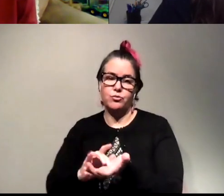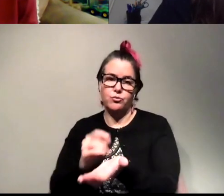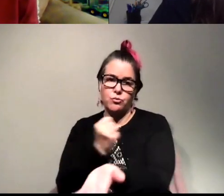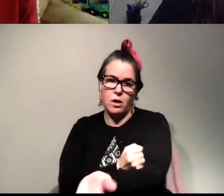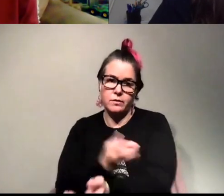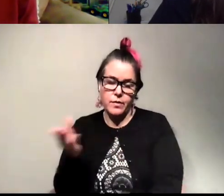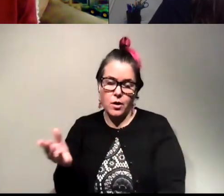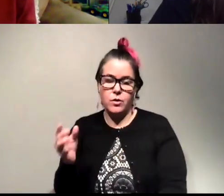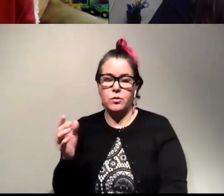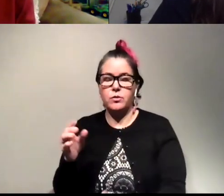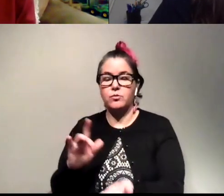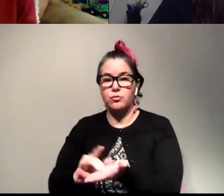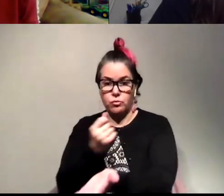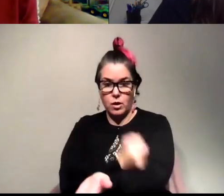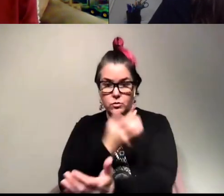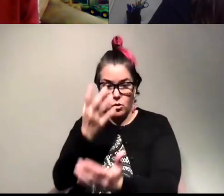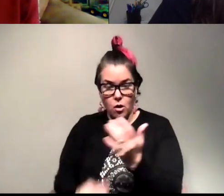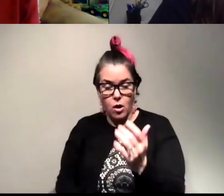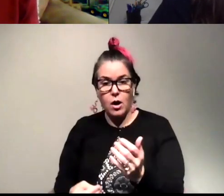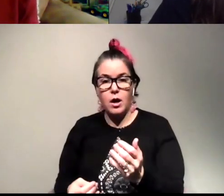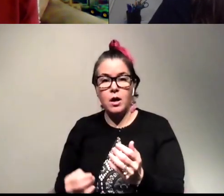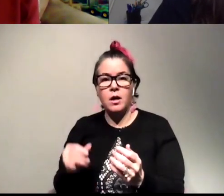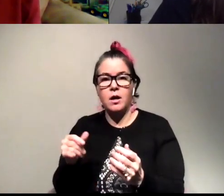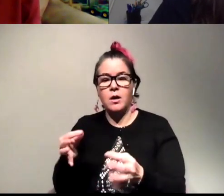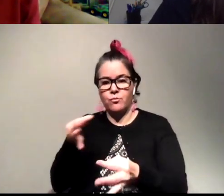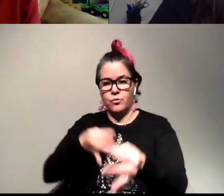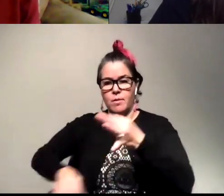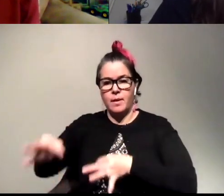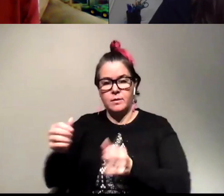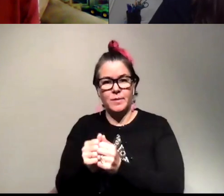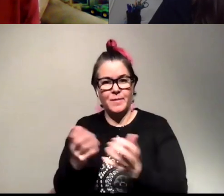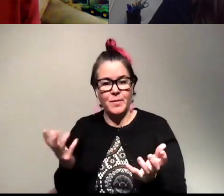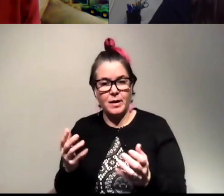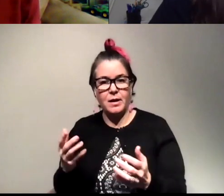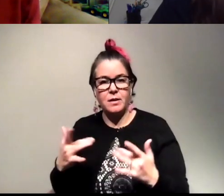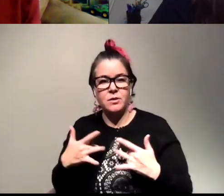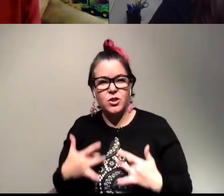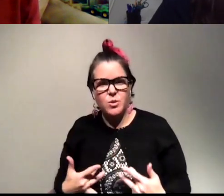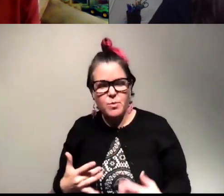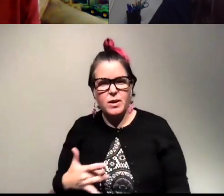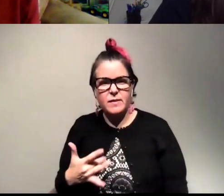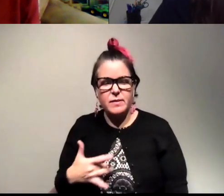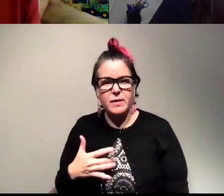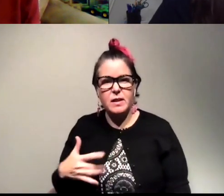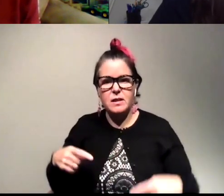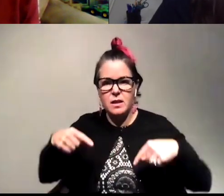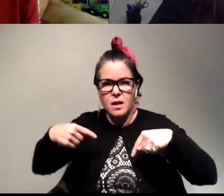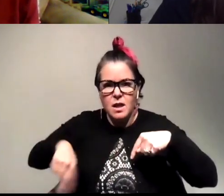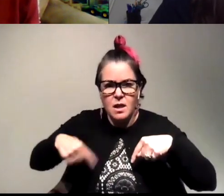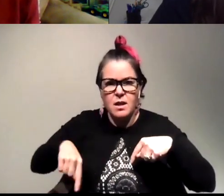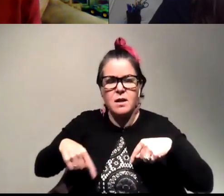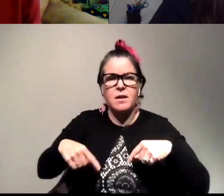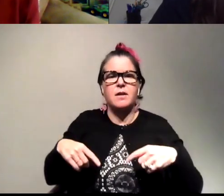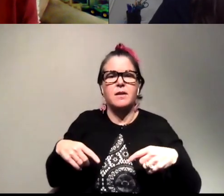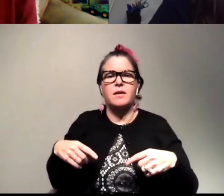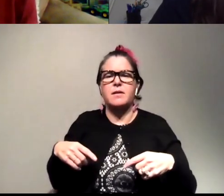go away, and that is then really replaced with a lot of depressed feelings, anxious feelings, really,